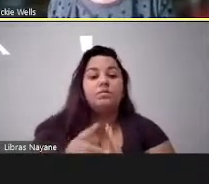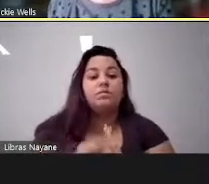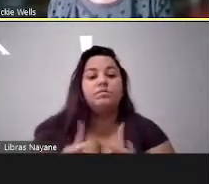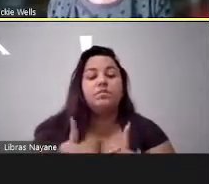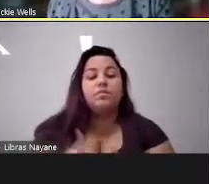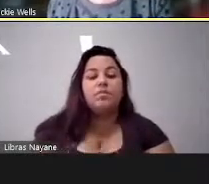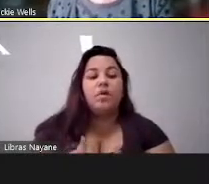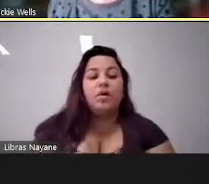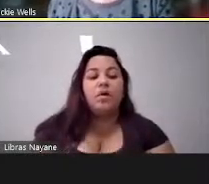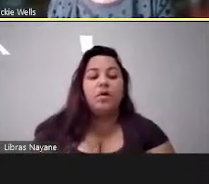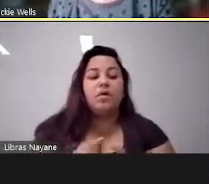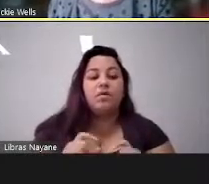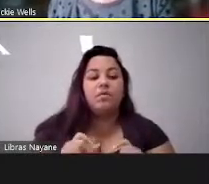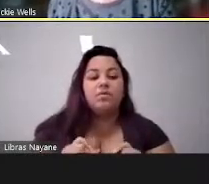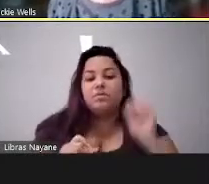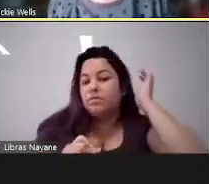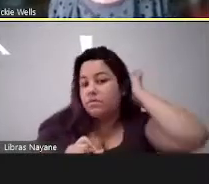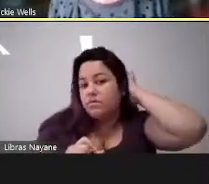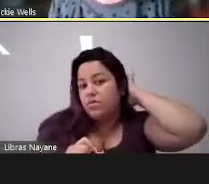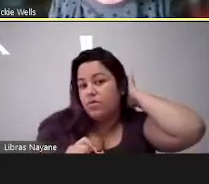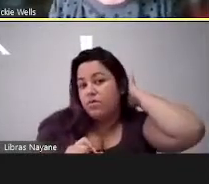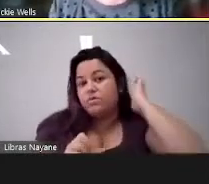So, in summary,